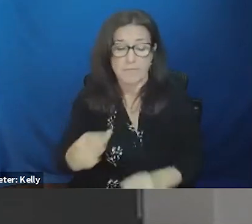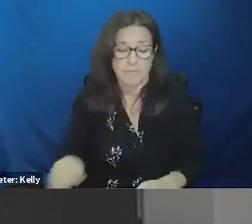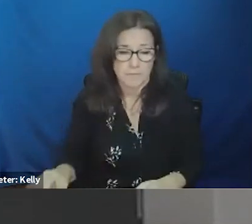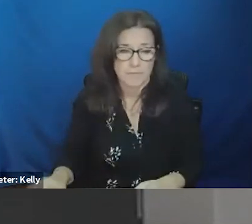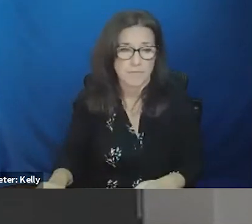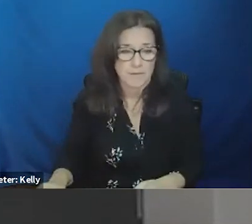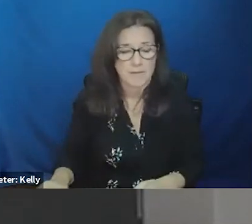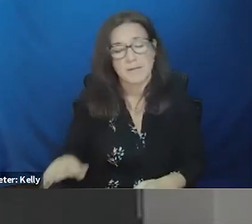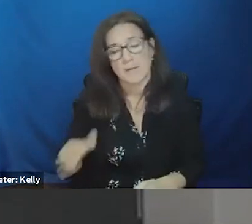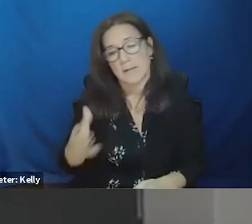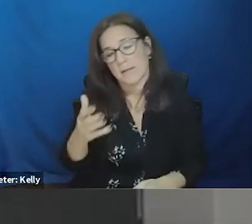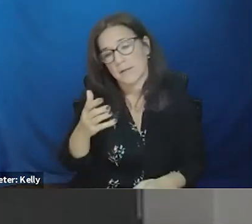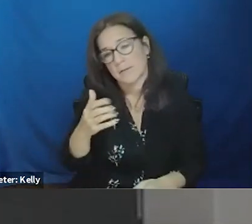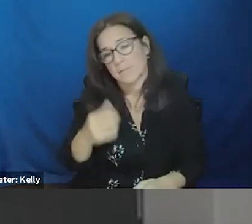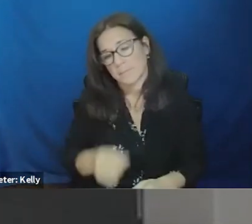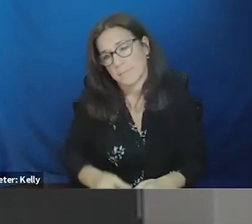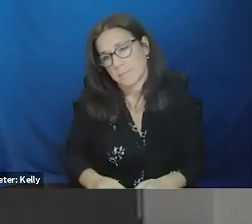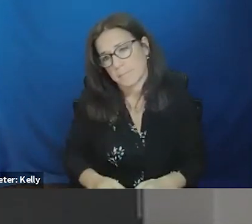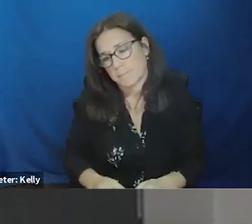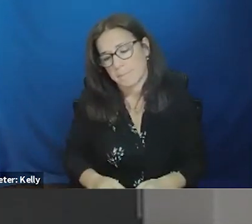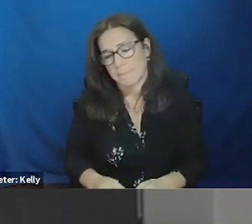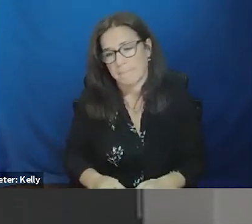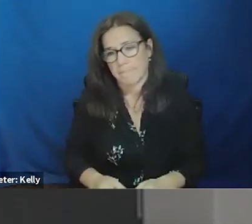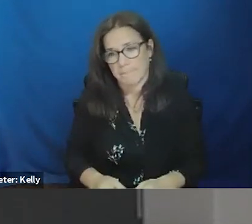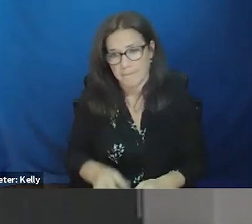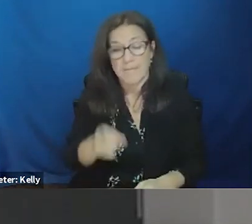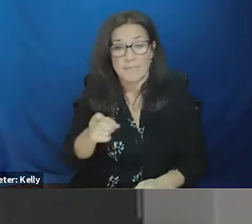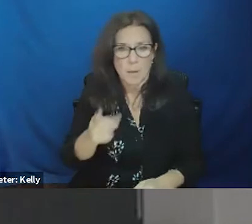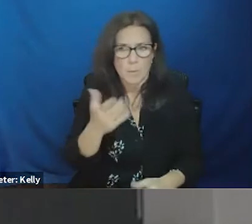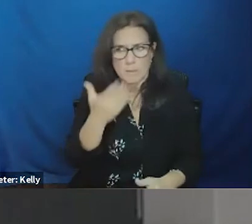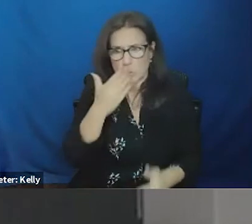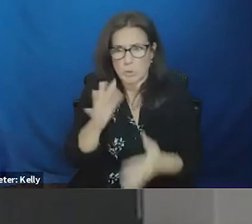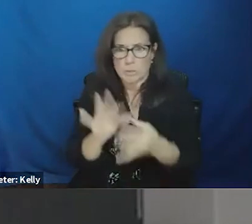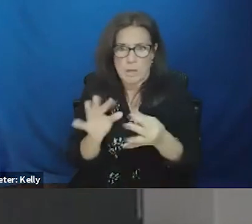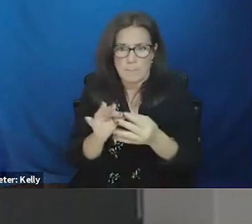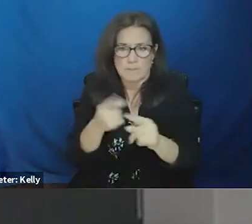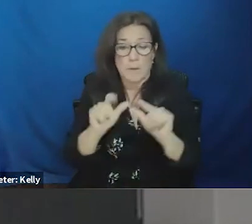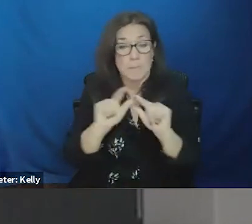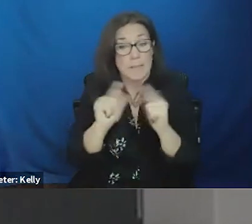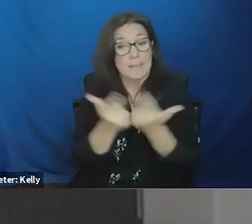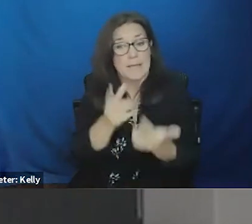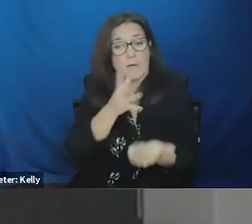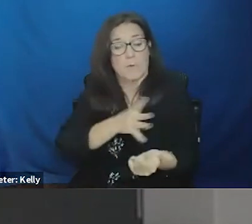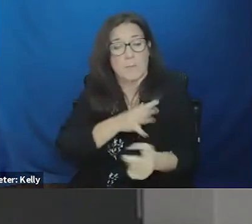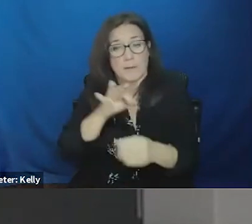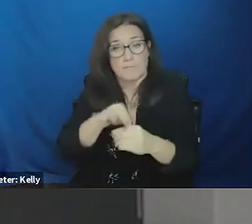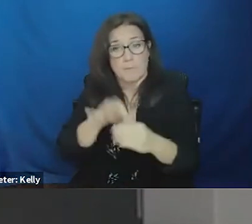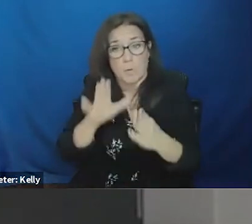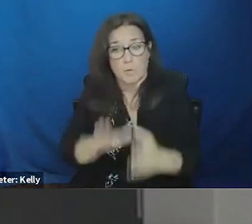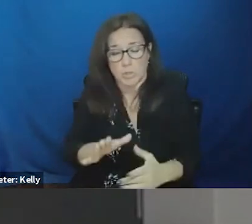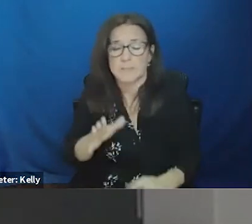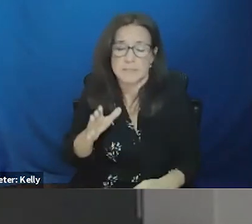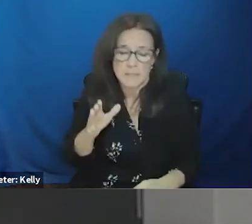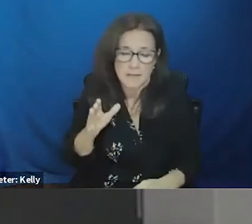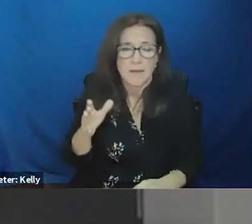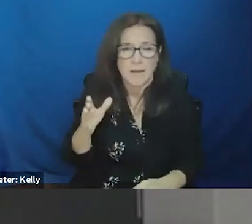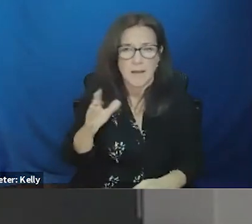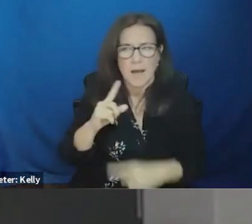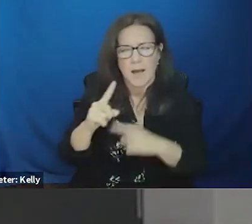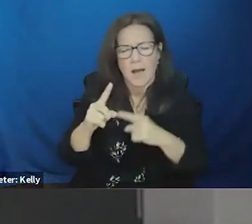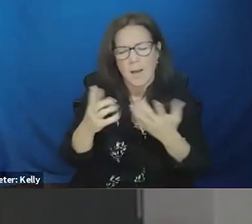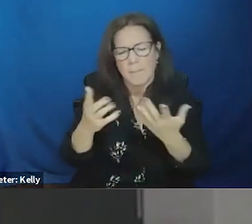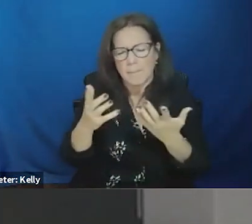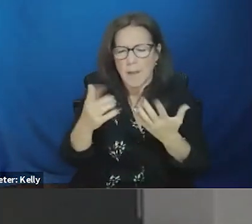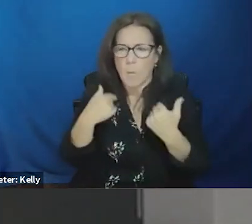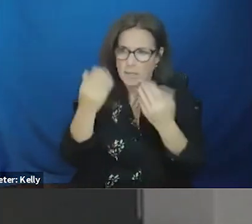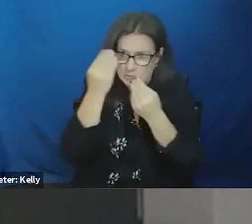questions and the insightful comments from the League of Women Voters about where we are in this process, without spending too much time, because